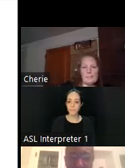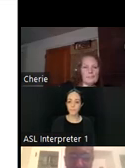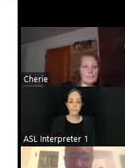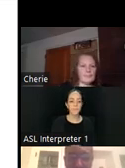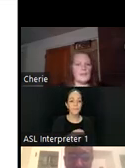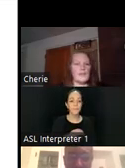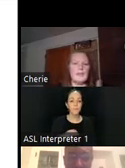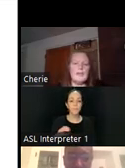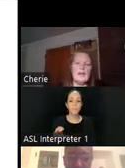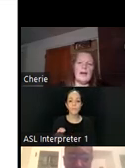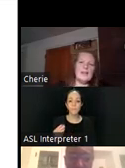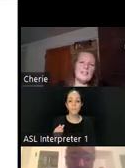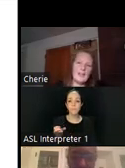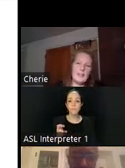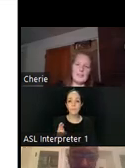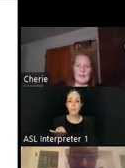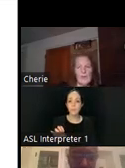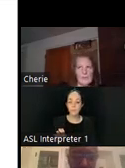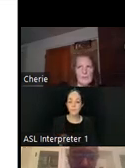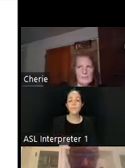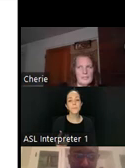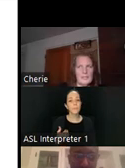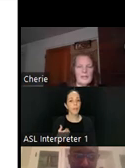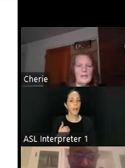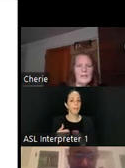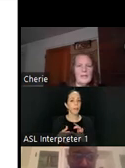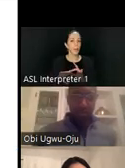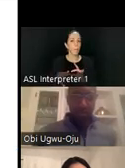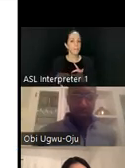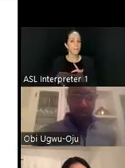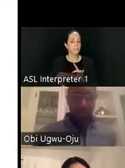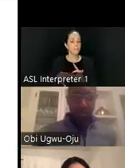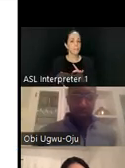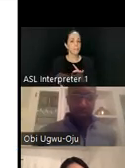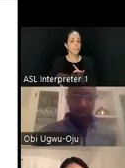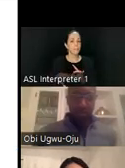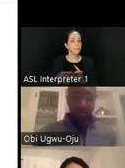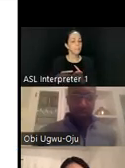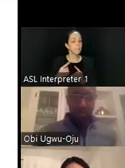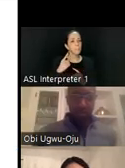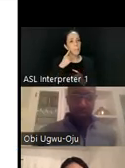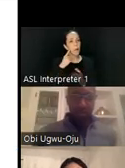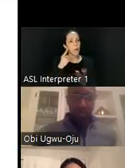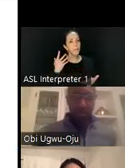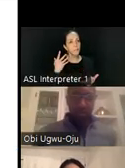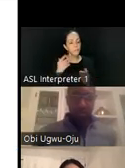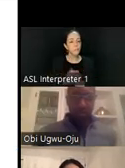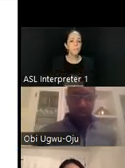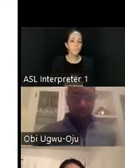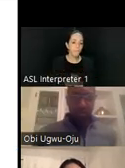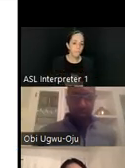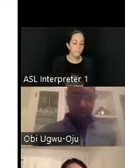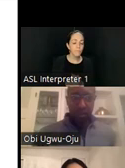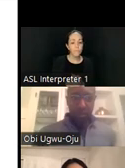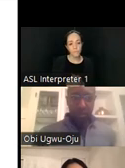Commissioner Sheree? Yeah, I just have a comment, really, a food for thought about this section of